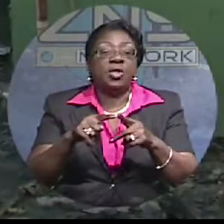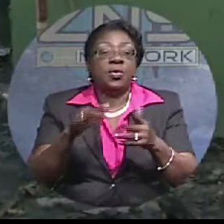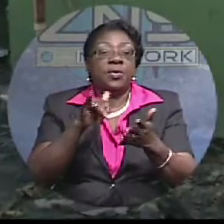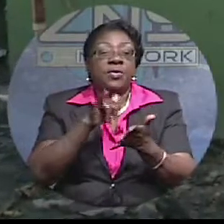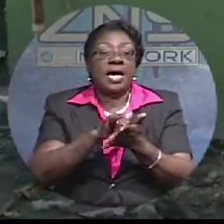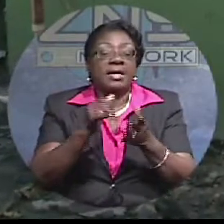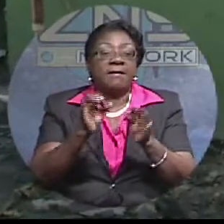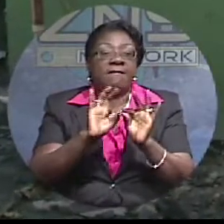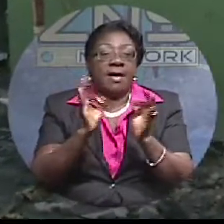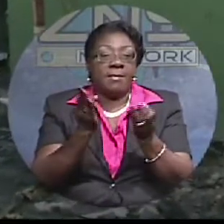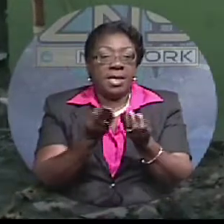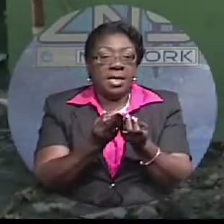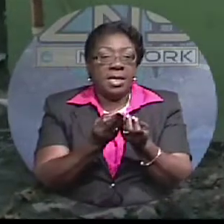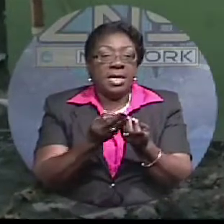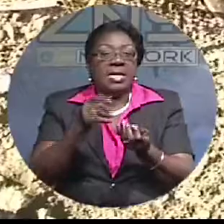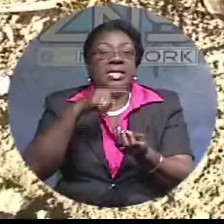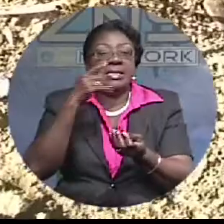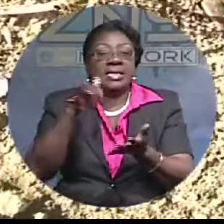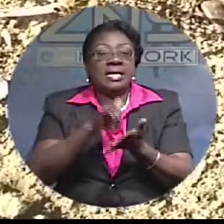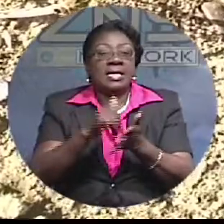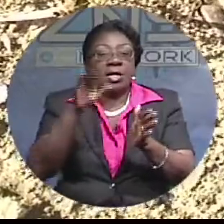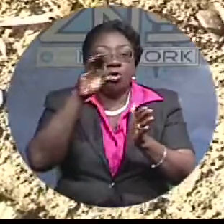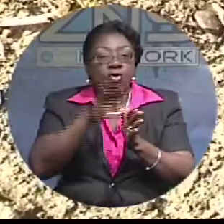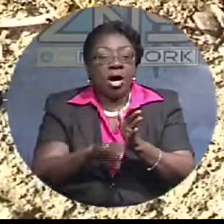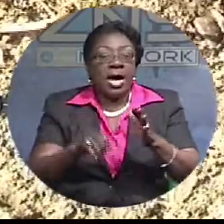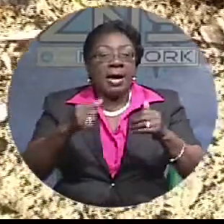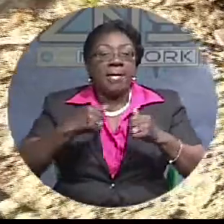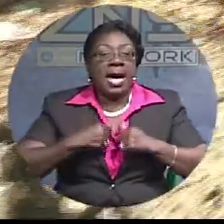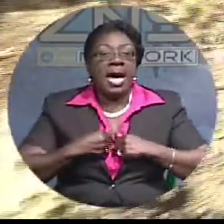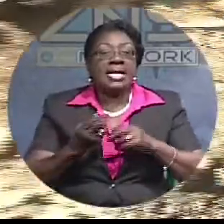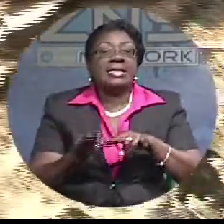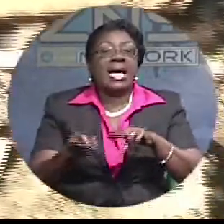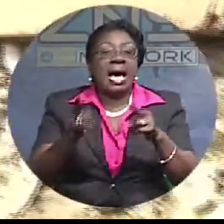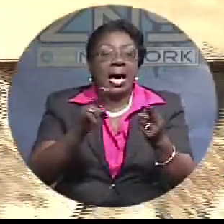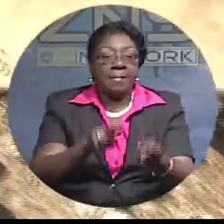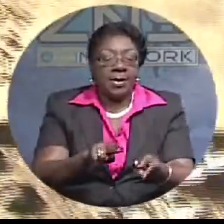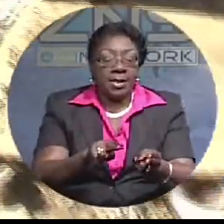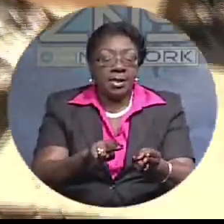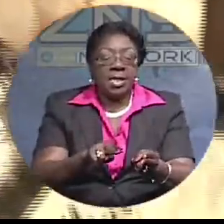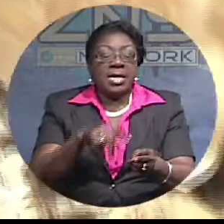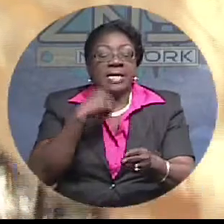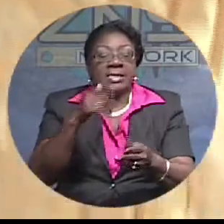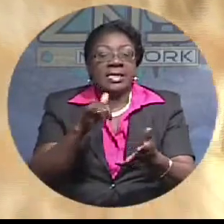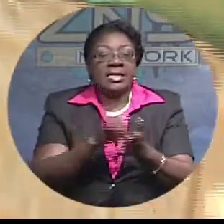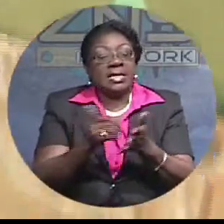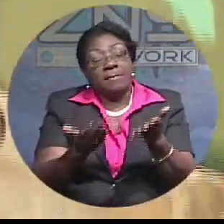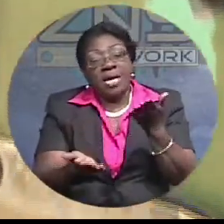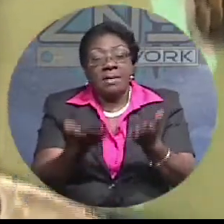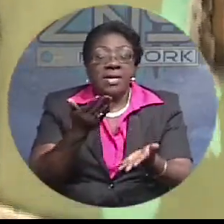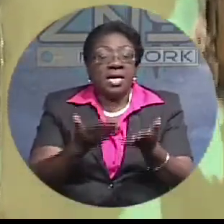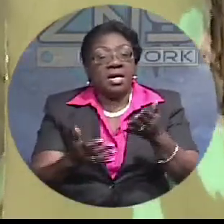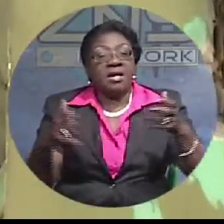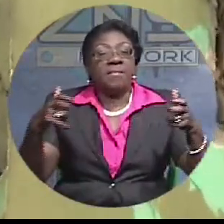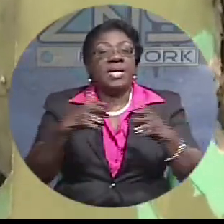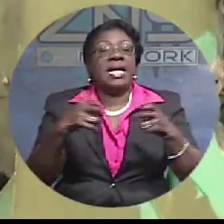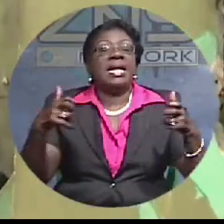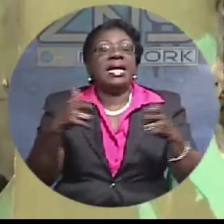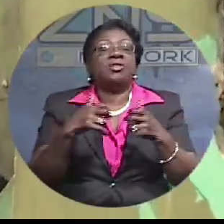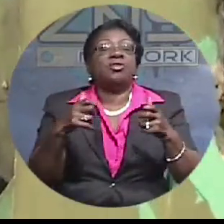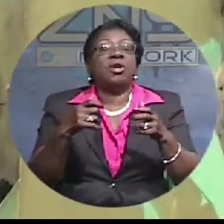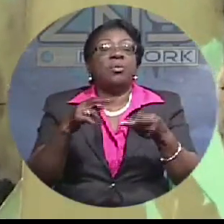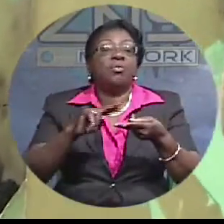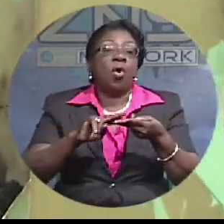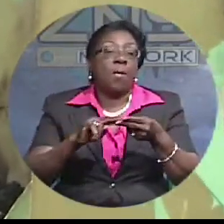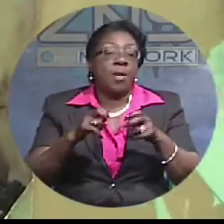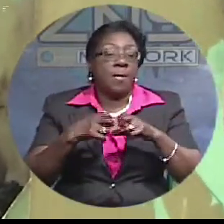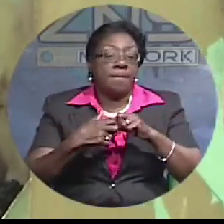of them believe that a crime has happened, while others said it may have reportedly been an electrical problem. I can't say whether this was an accident